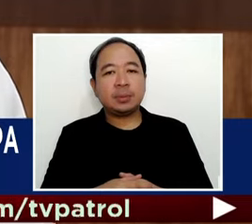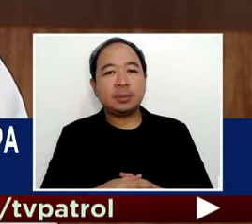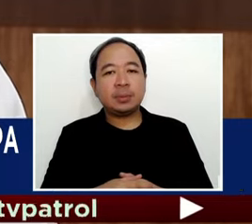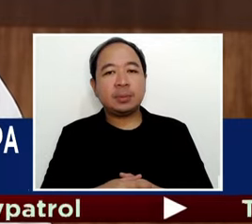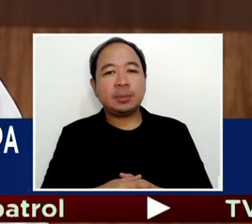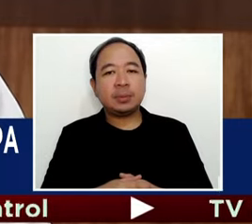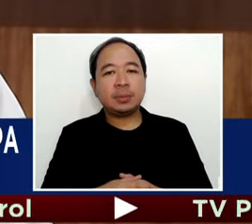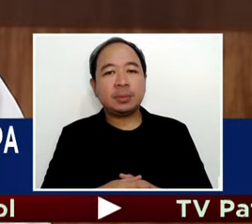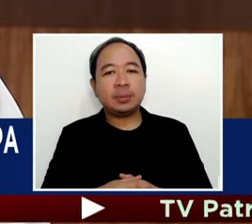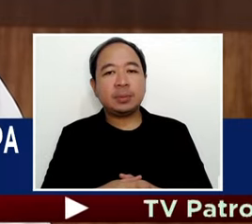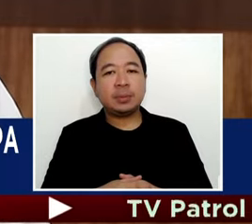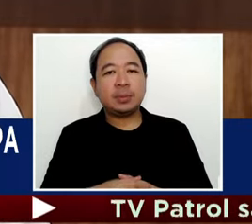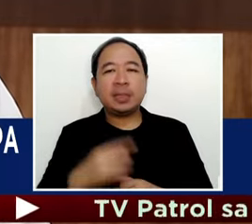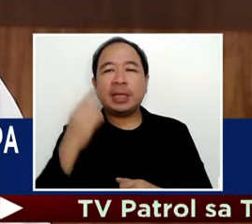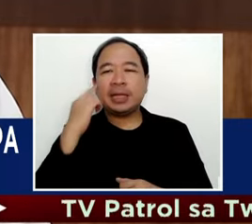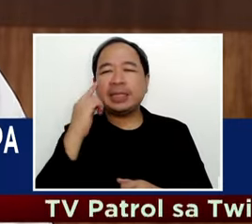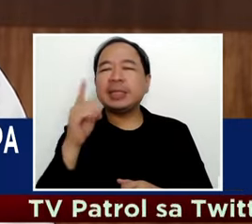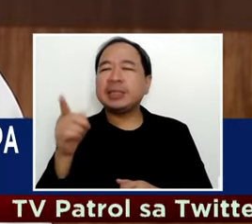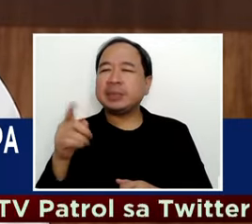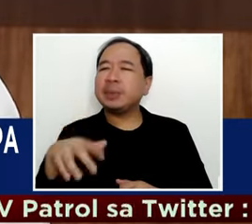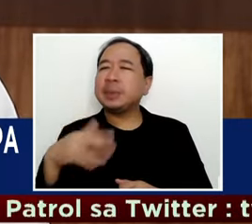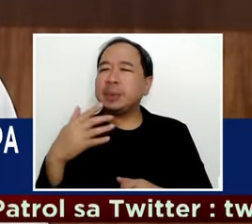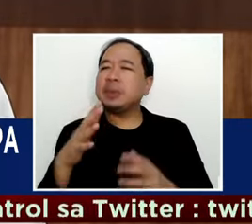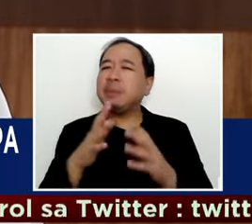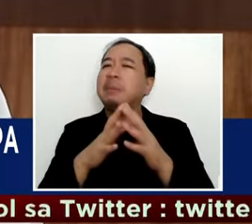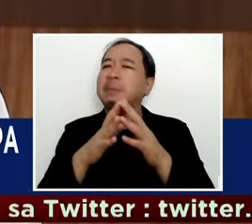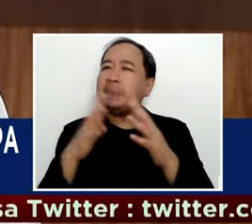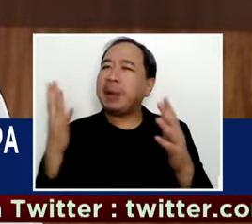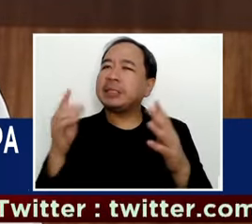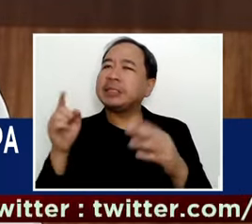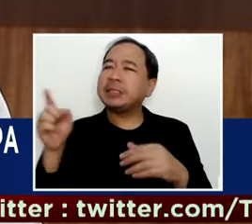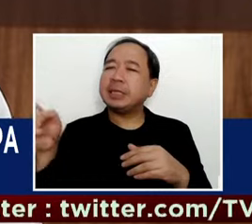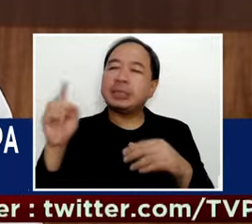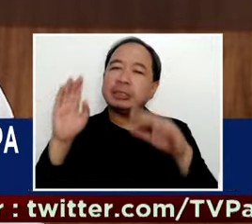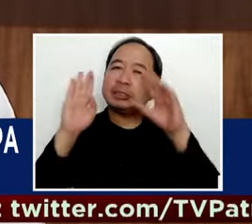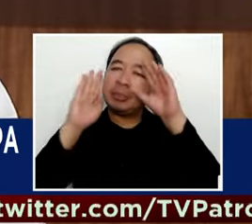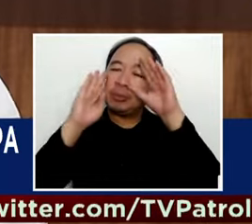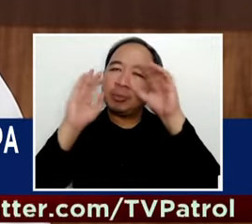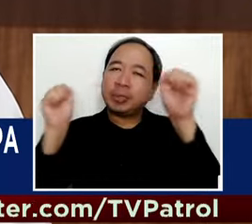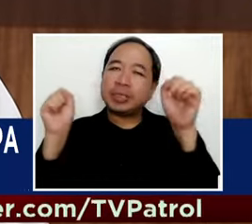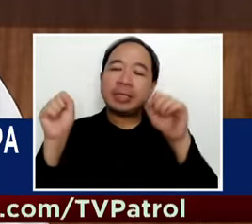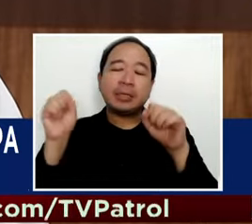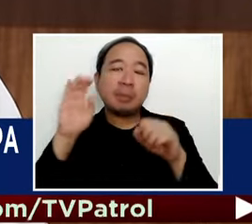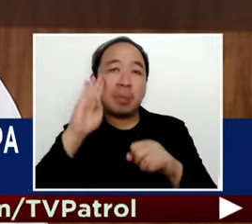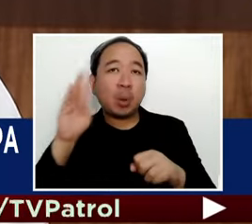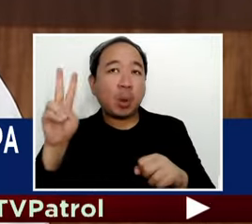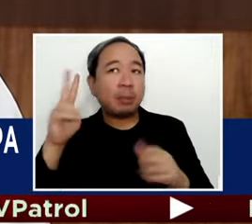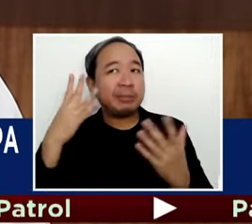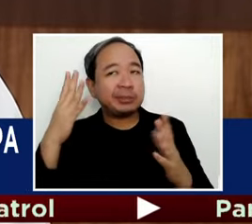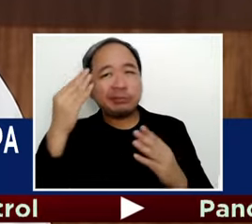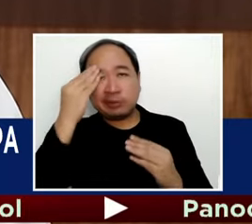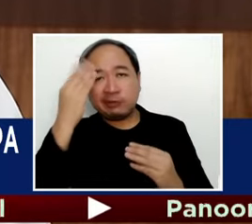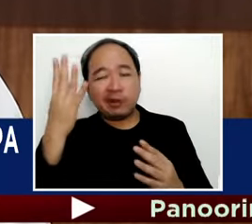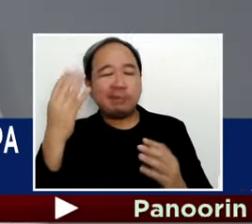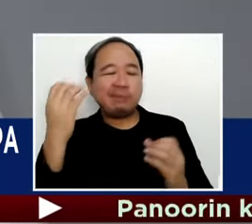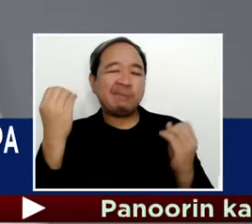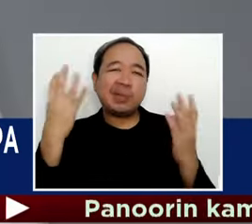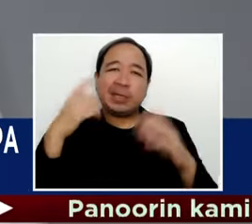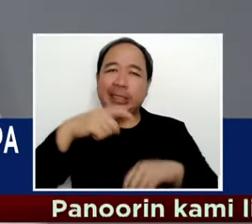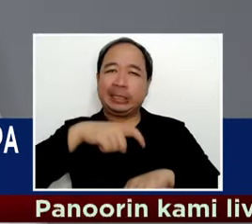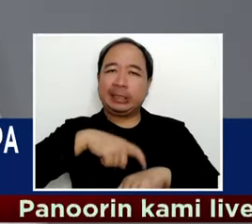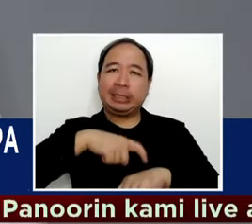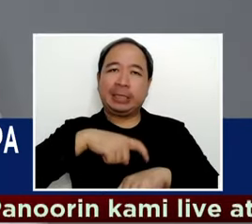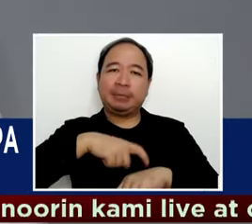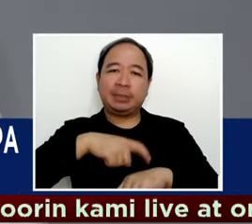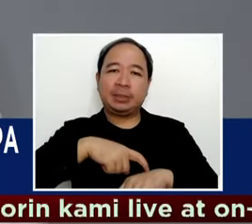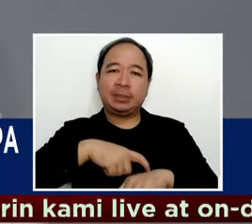asking for a little bit too much of the president, because given that the president has already mentioned it many times in many occasions, we